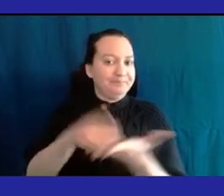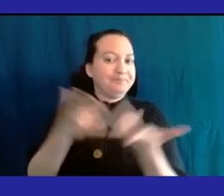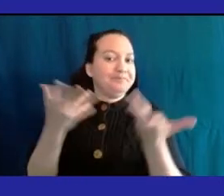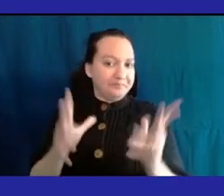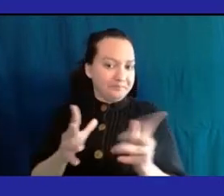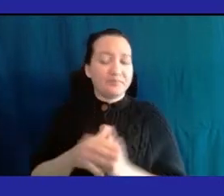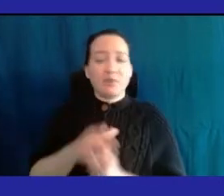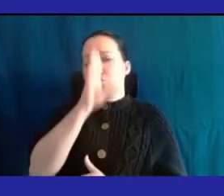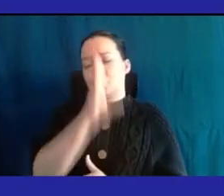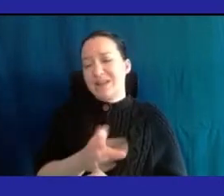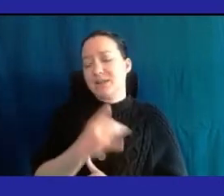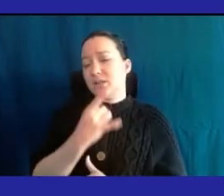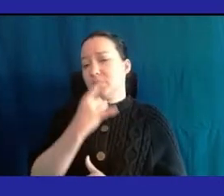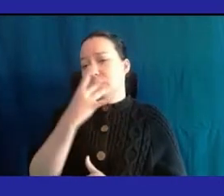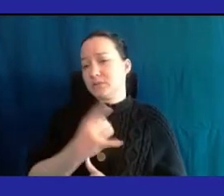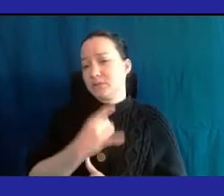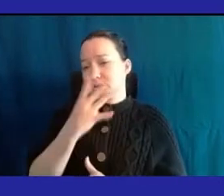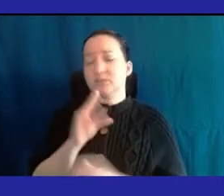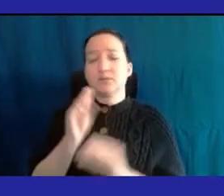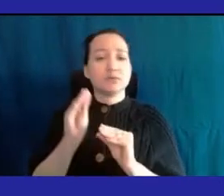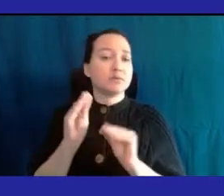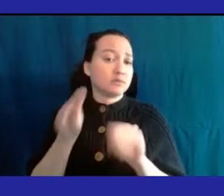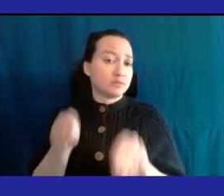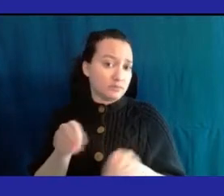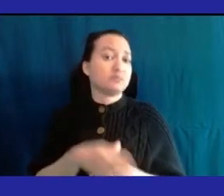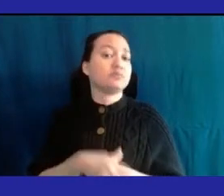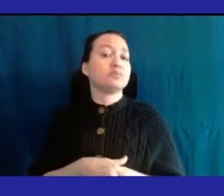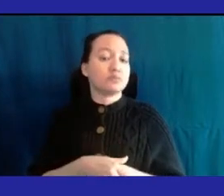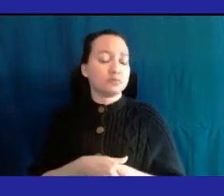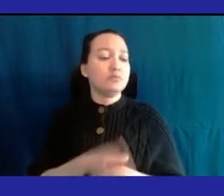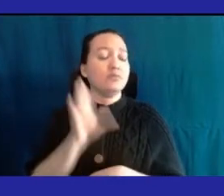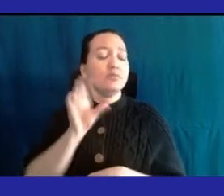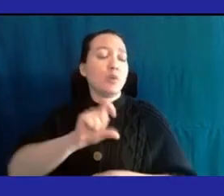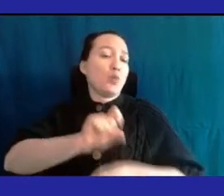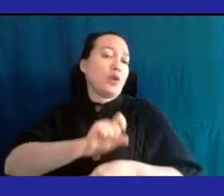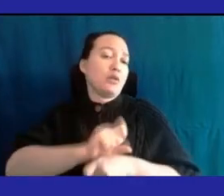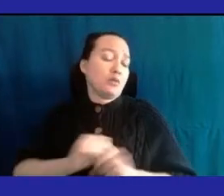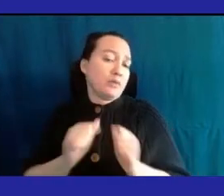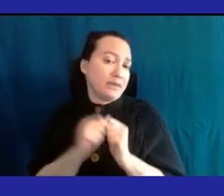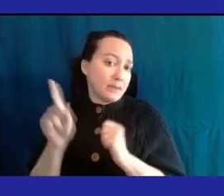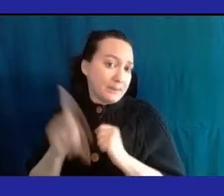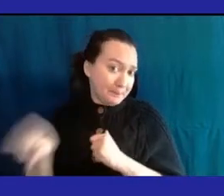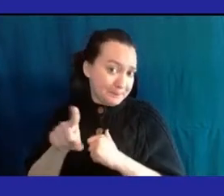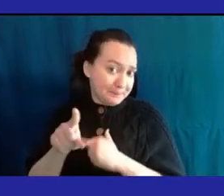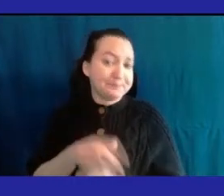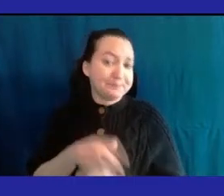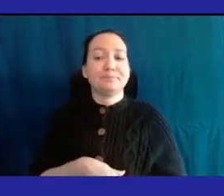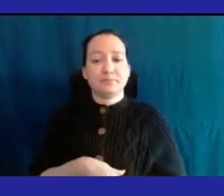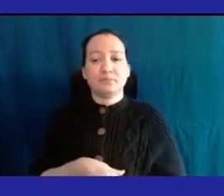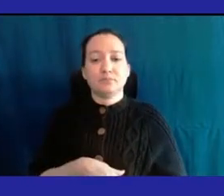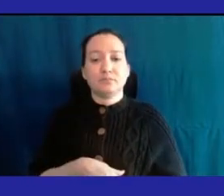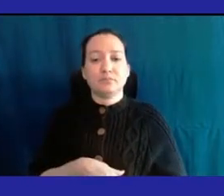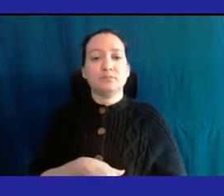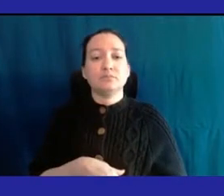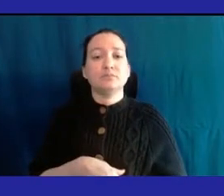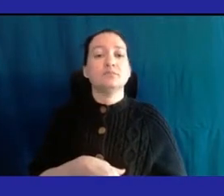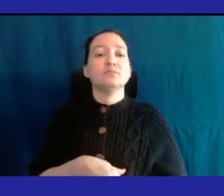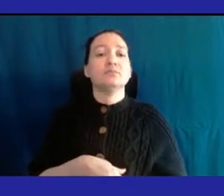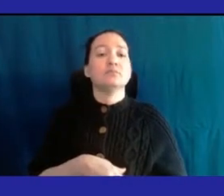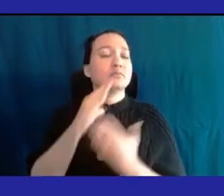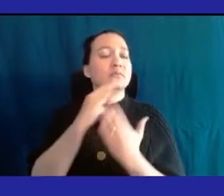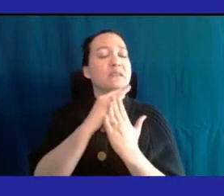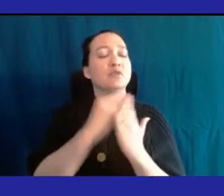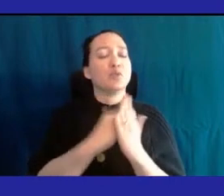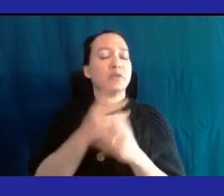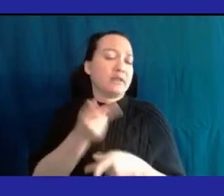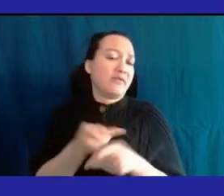direct lighting installers, so they'll be working closely with them. And all project logistics will be carefully coordinated